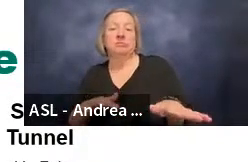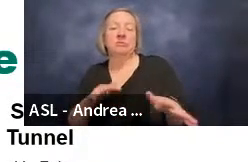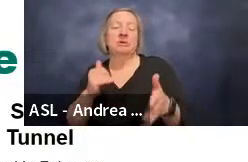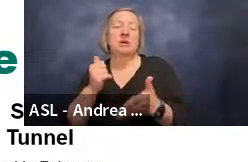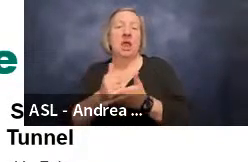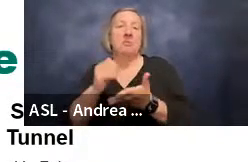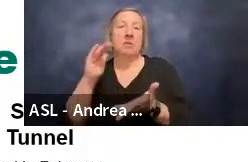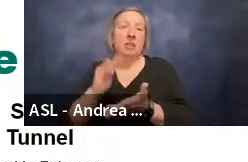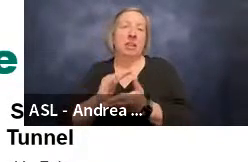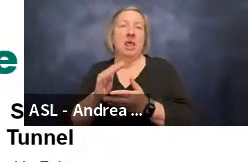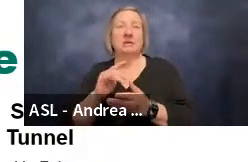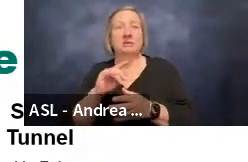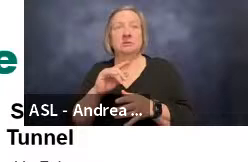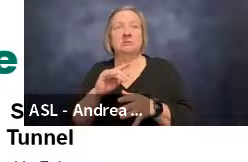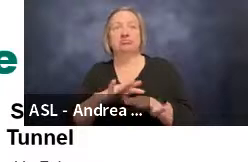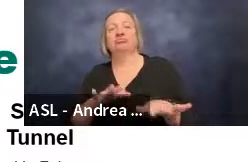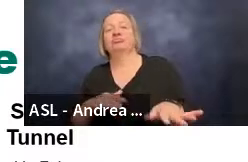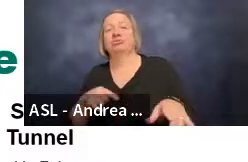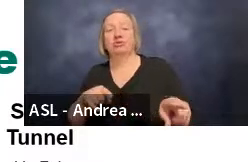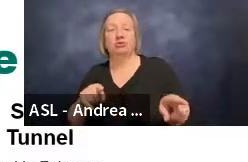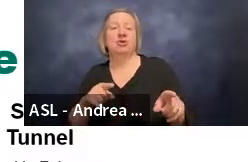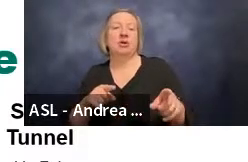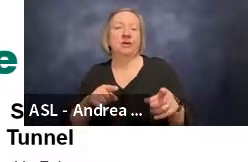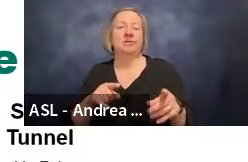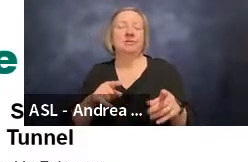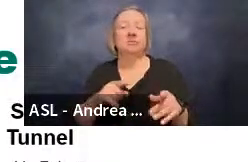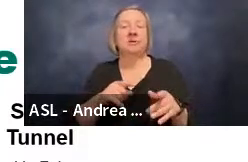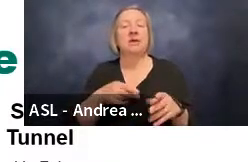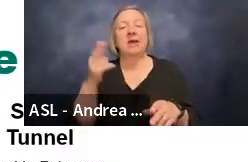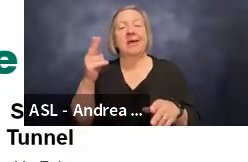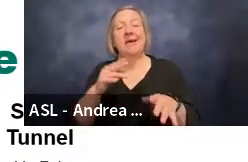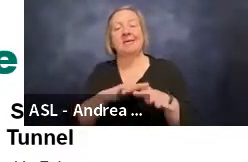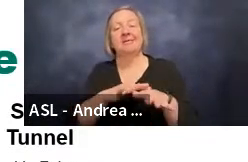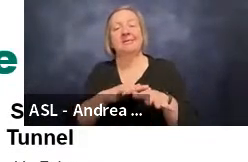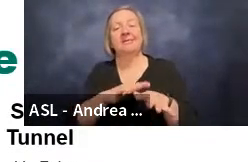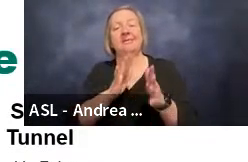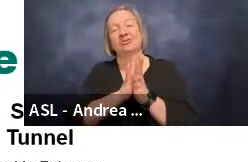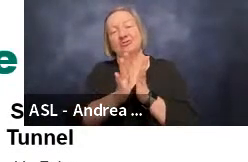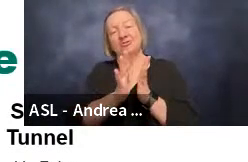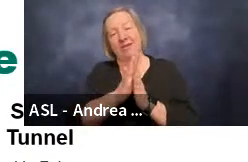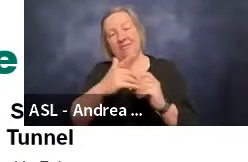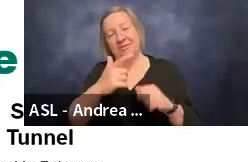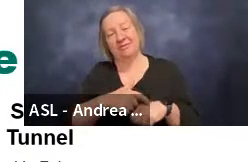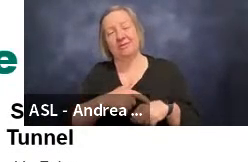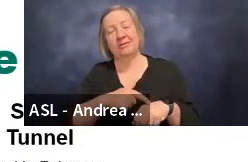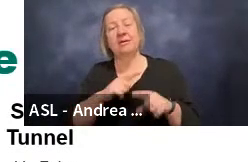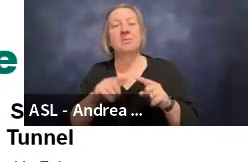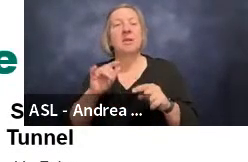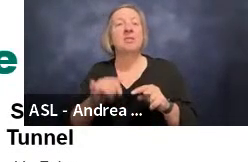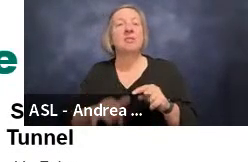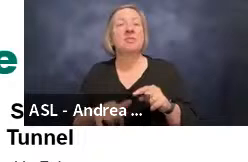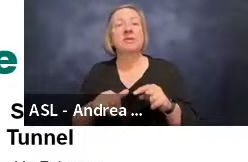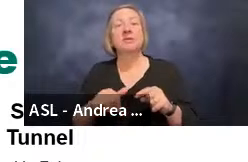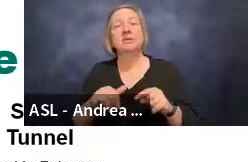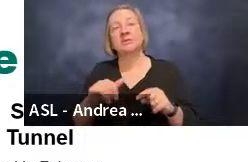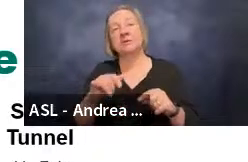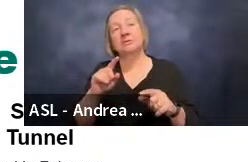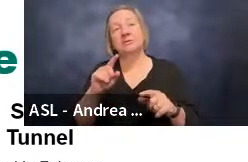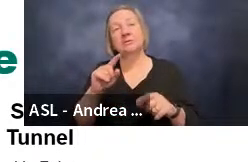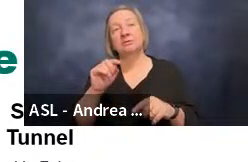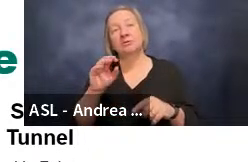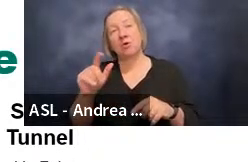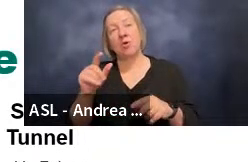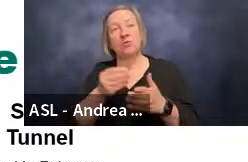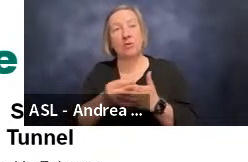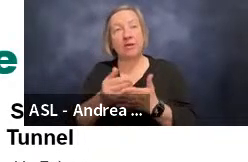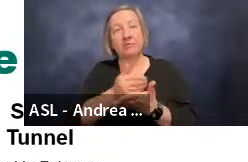during the peak hours. But also, and very importantly, these toll revenues repay construction bonds that help